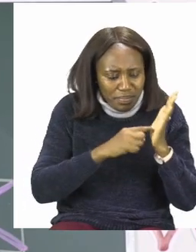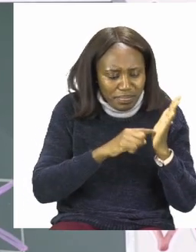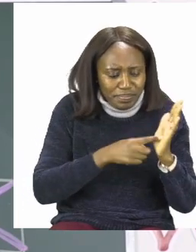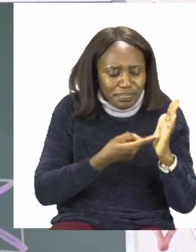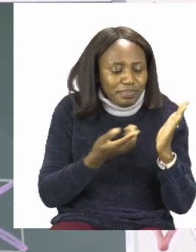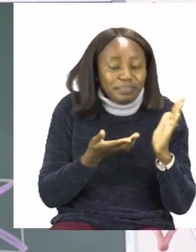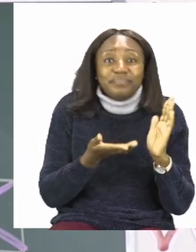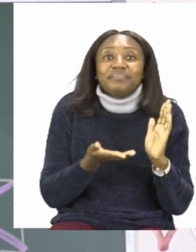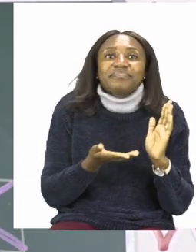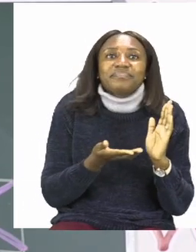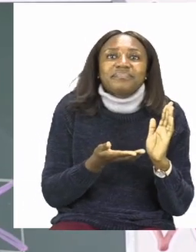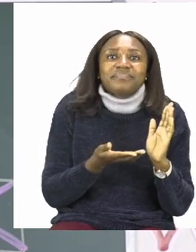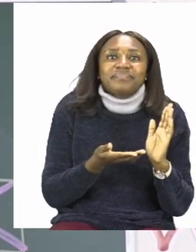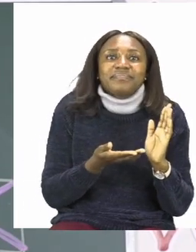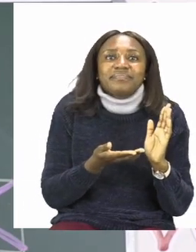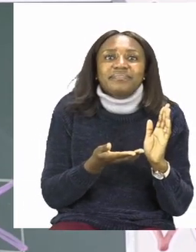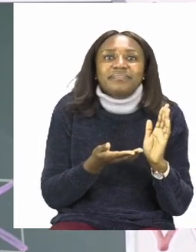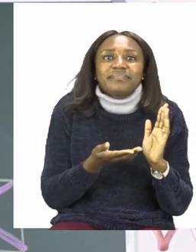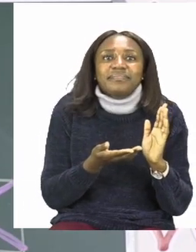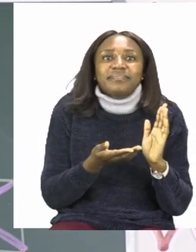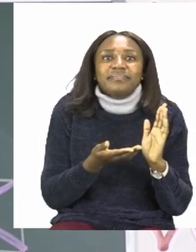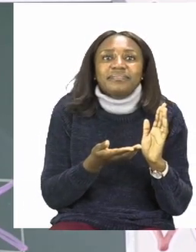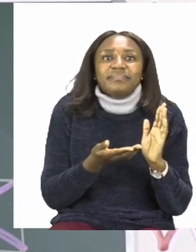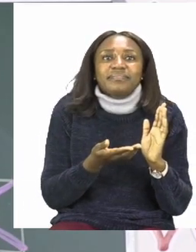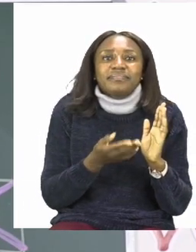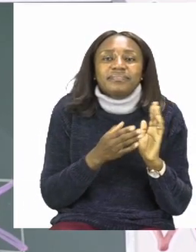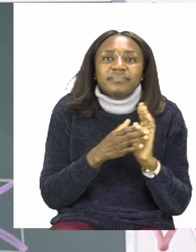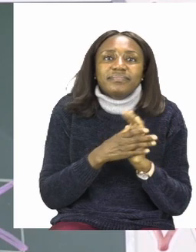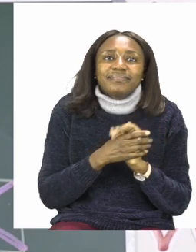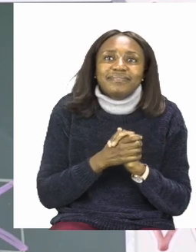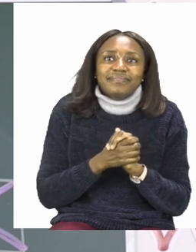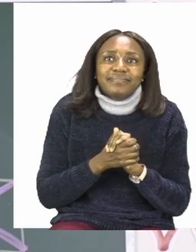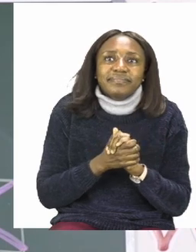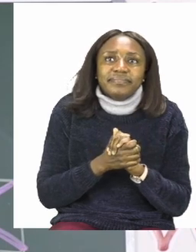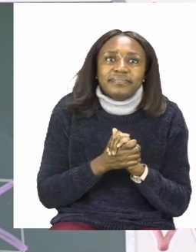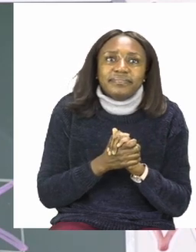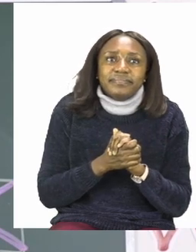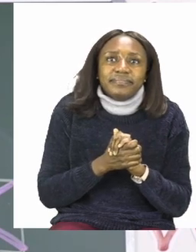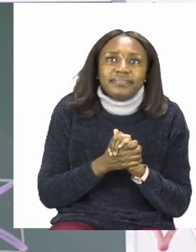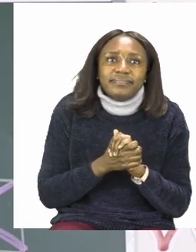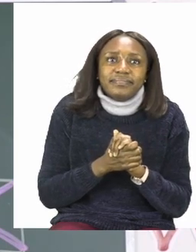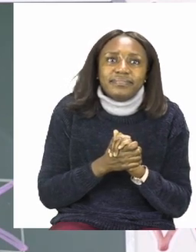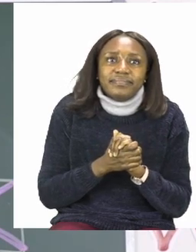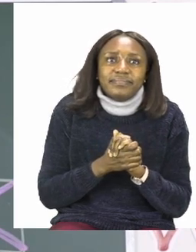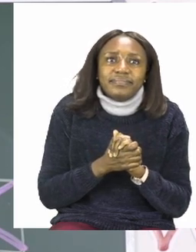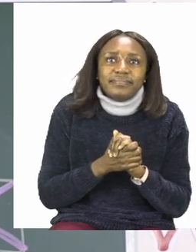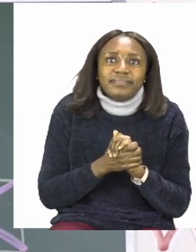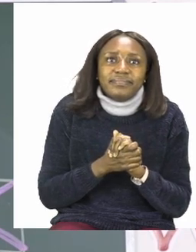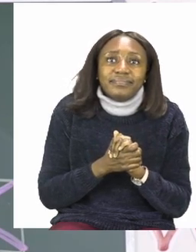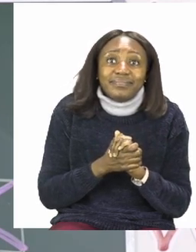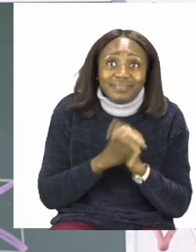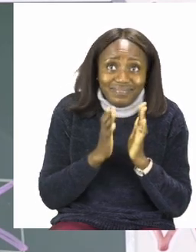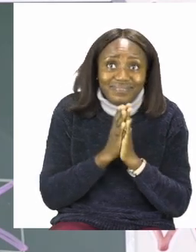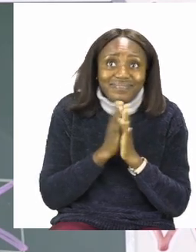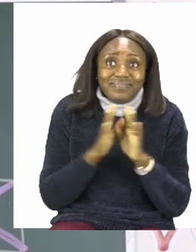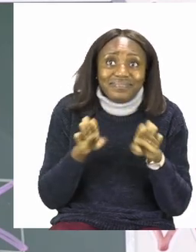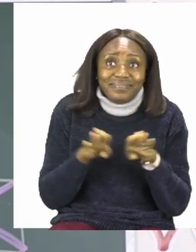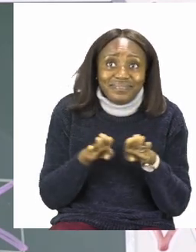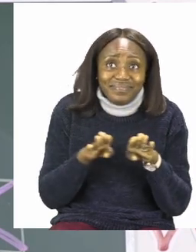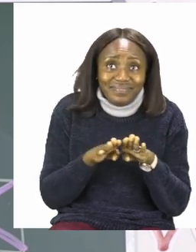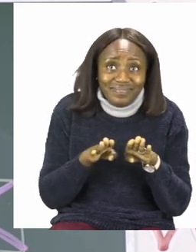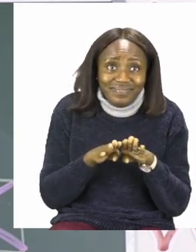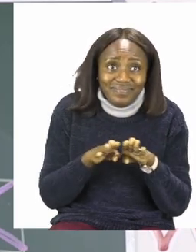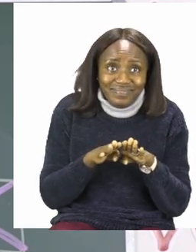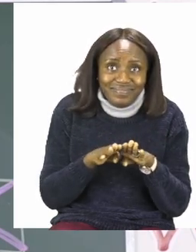sentence that is a statement, you can use a full stop. Make sure you do this before you actually